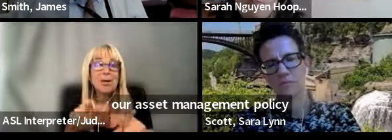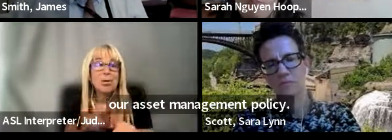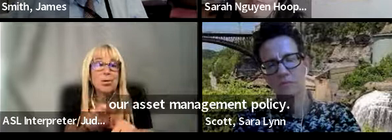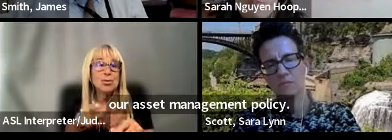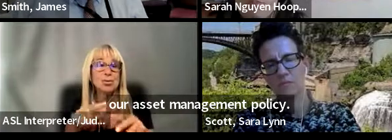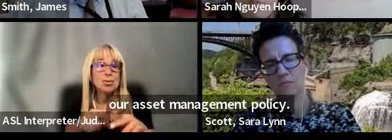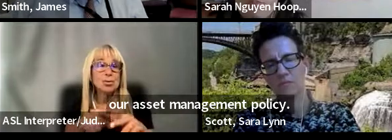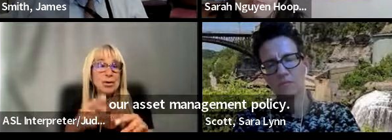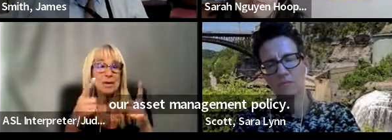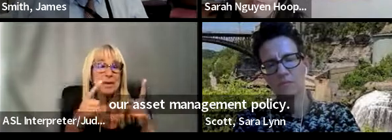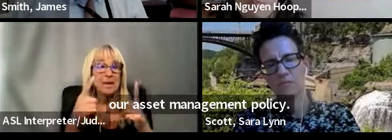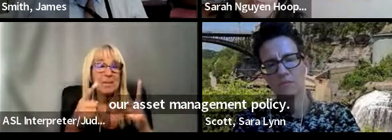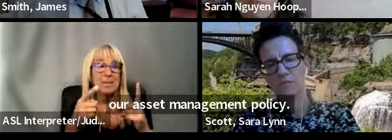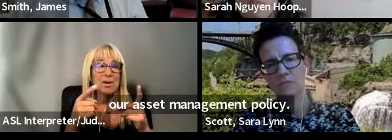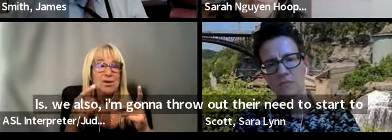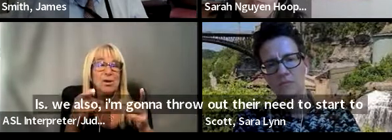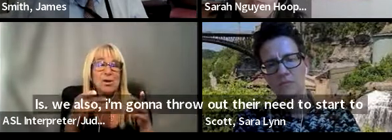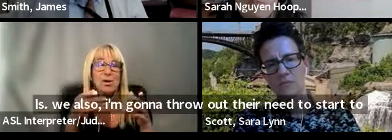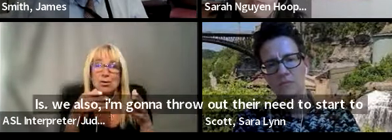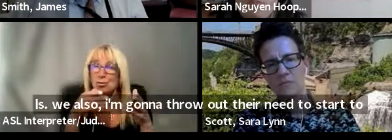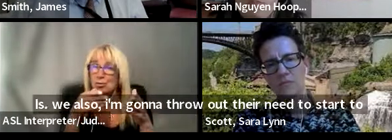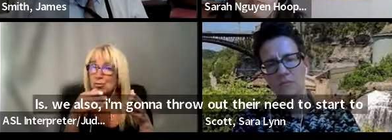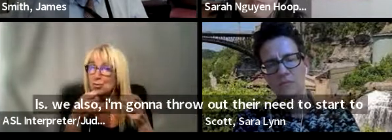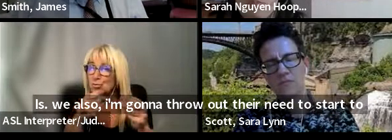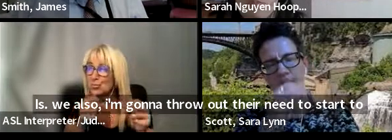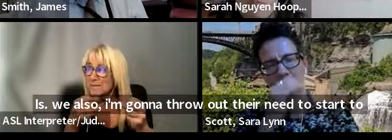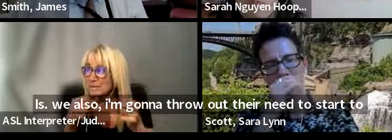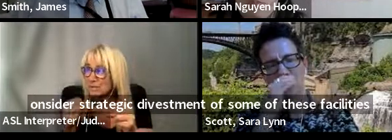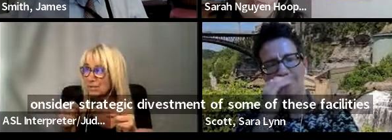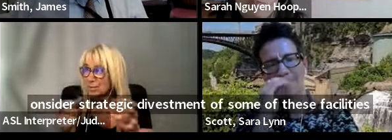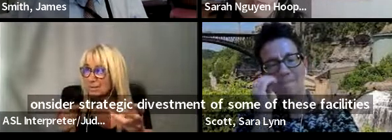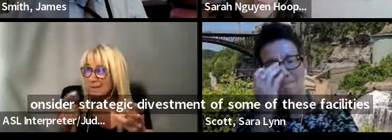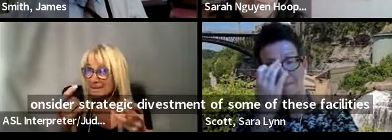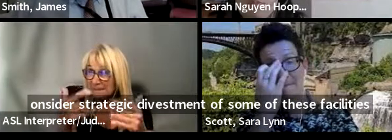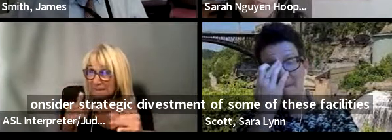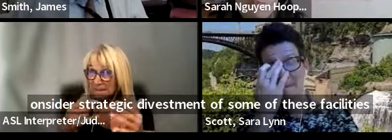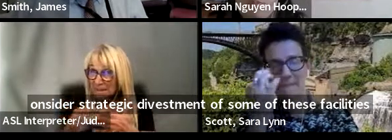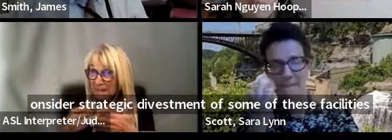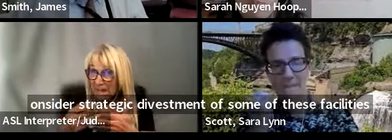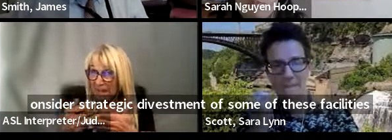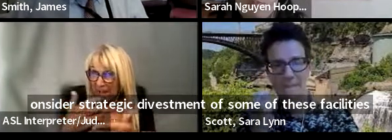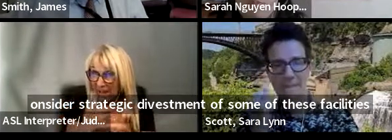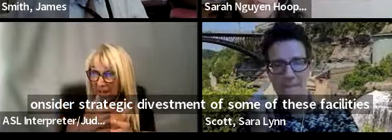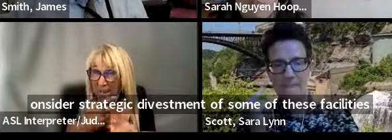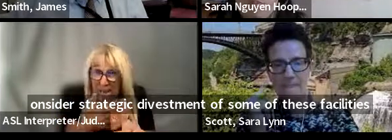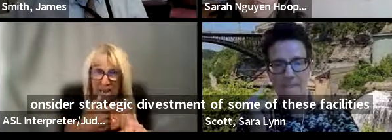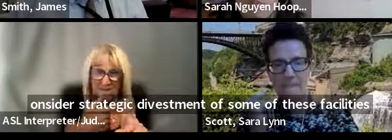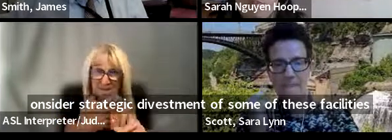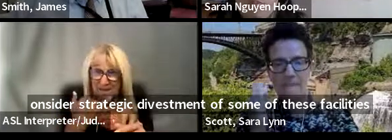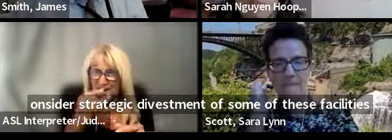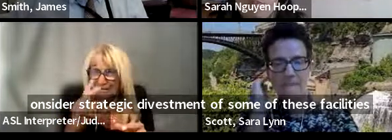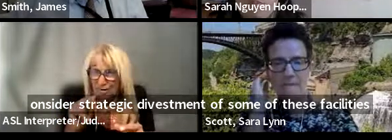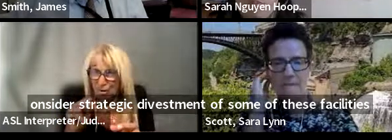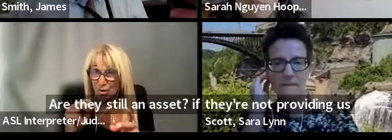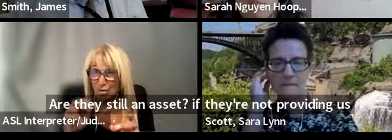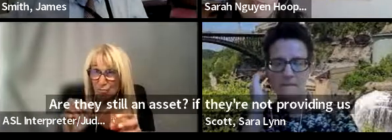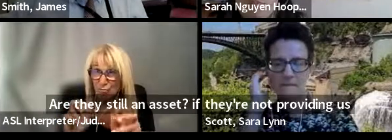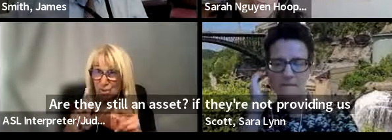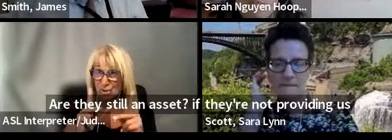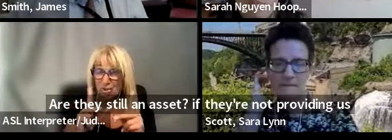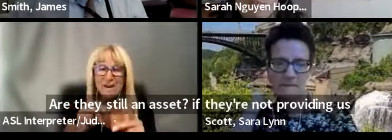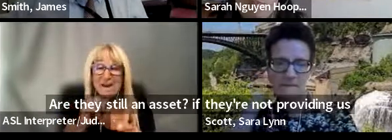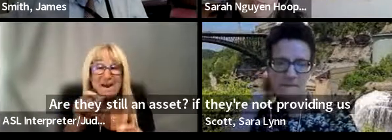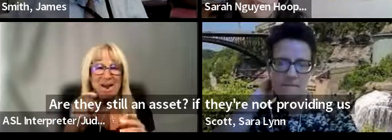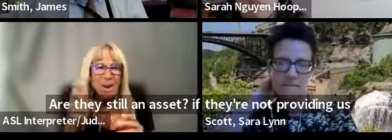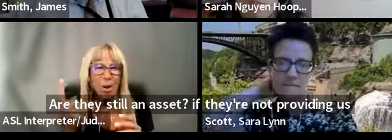divestment of some of these facilities. Are they still an asset? If they're not providing us with a rate of return, and that's not all dollars and